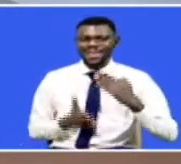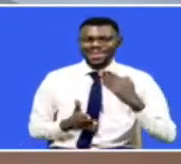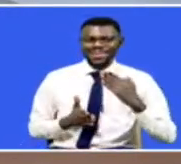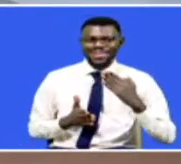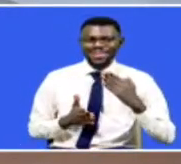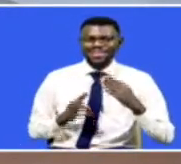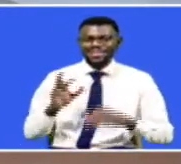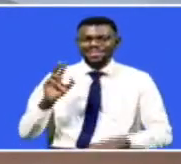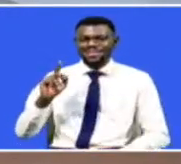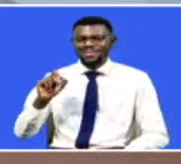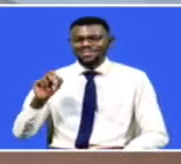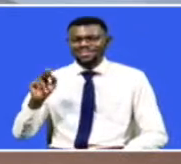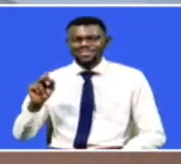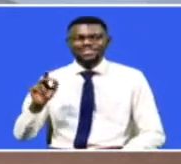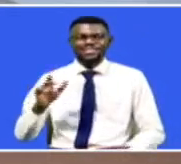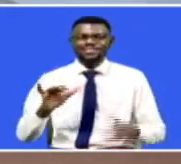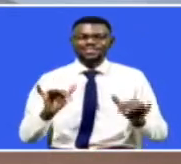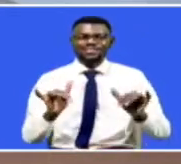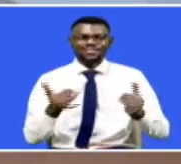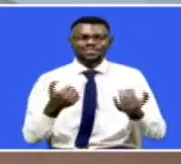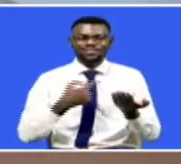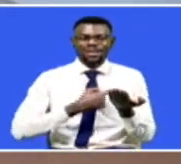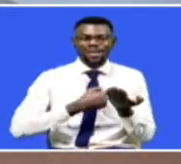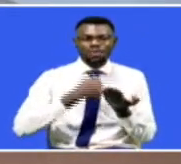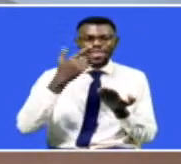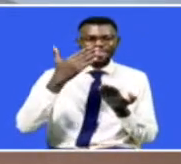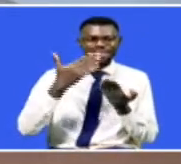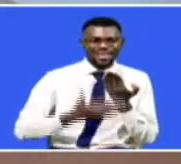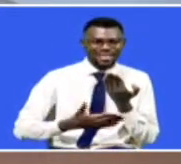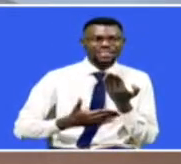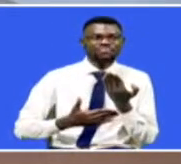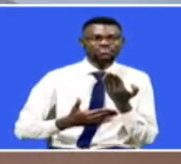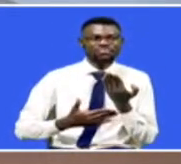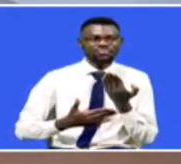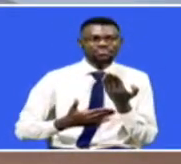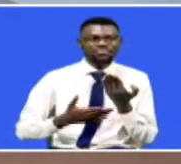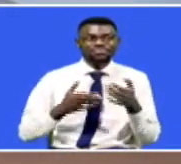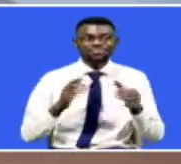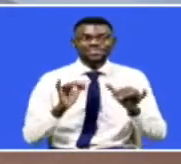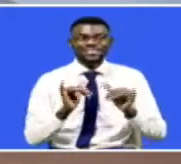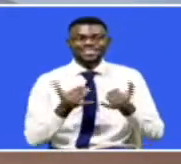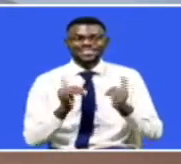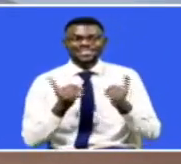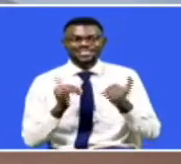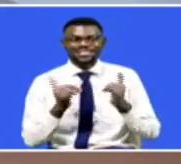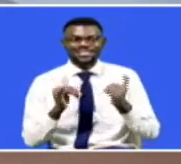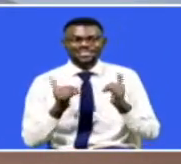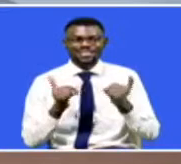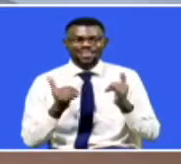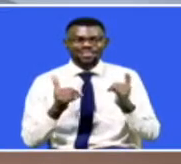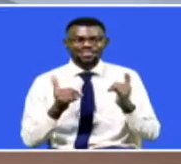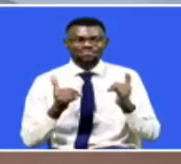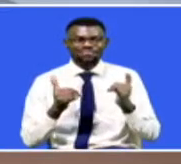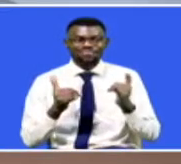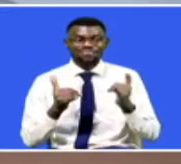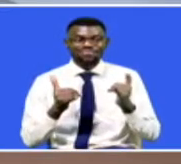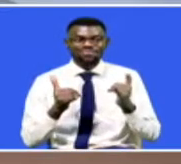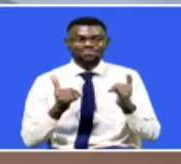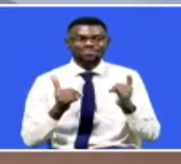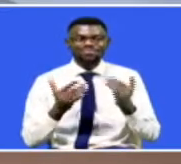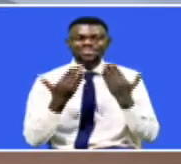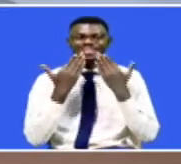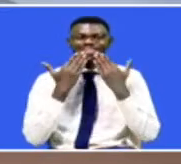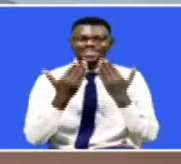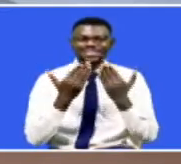of KTN Weekend News, KTN Weekend Prime, actually, sorry for that, is the KTN News Weekend Prime.